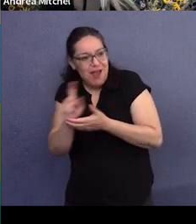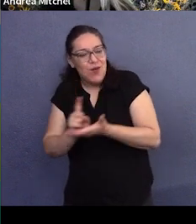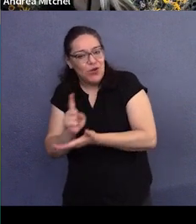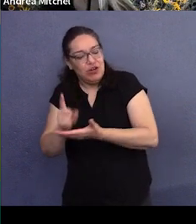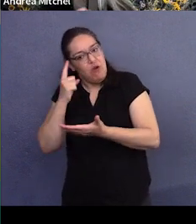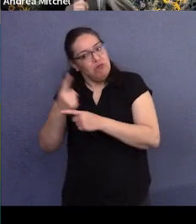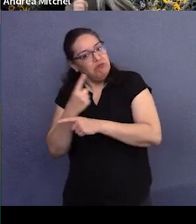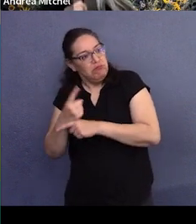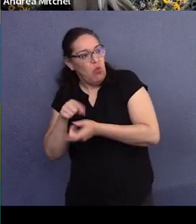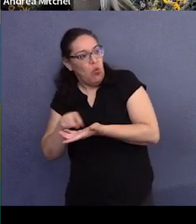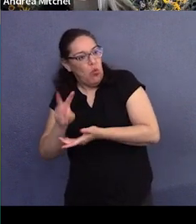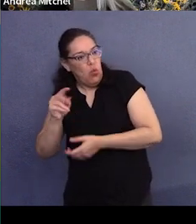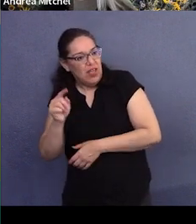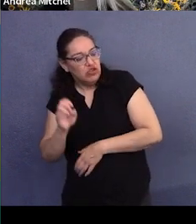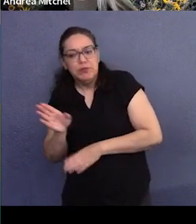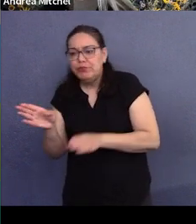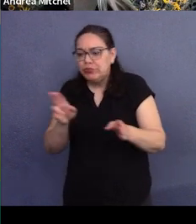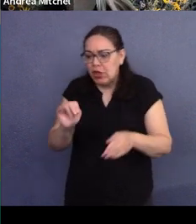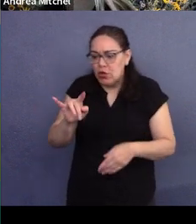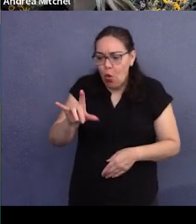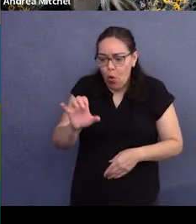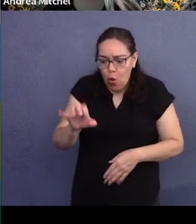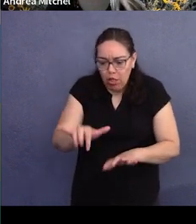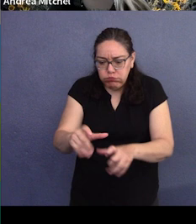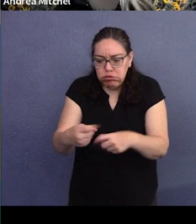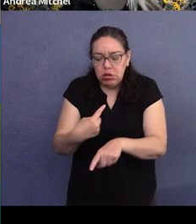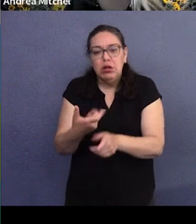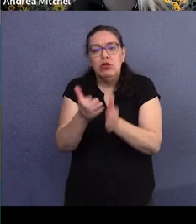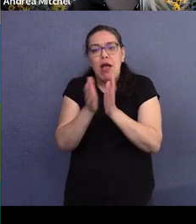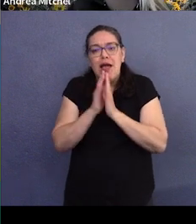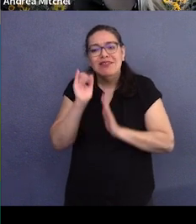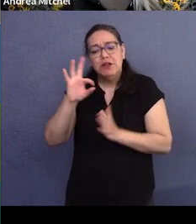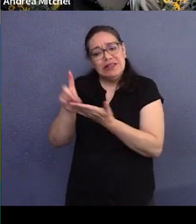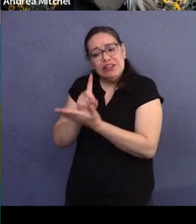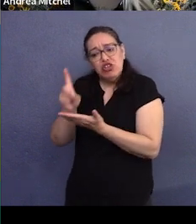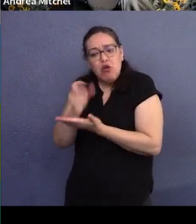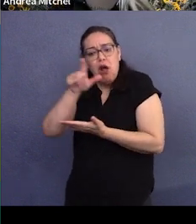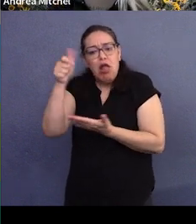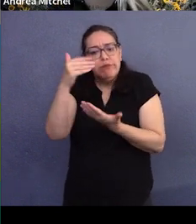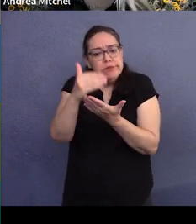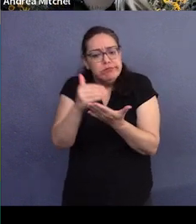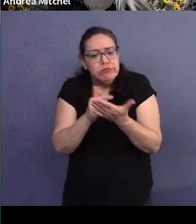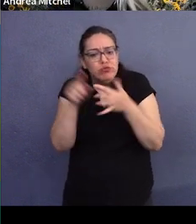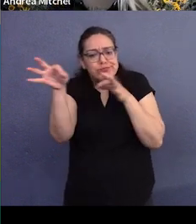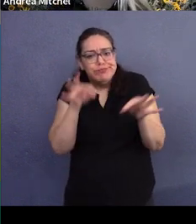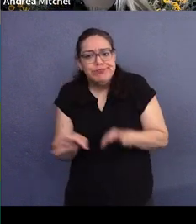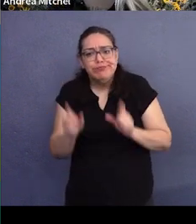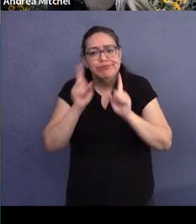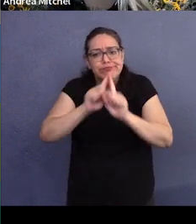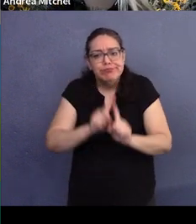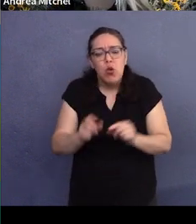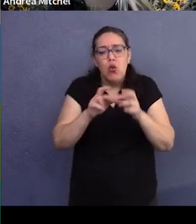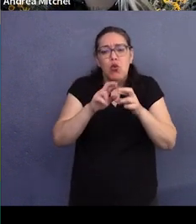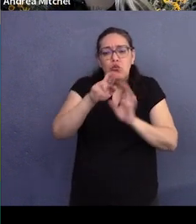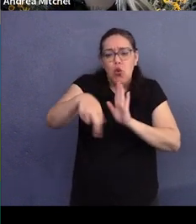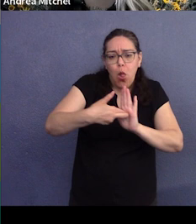and Nicole asked a good question. Is there a dictionary or similar of words that describe various roles or careers or positions